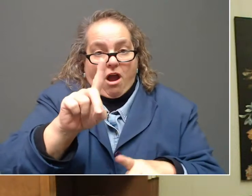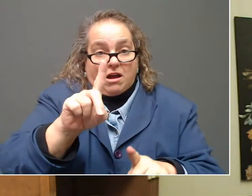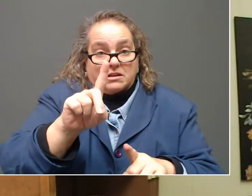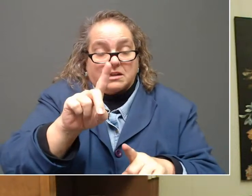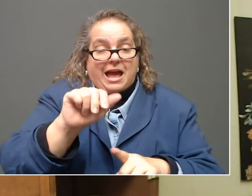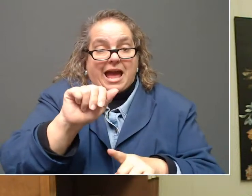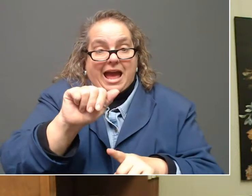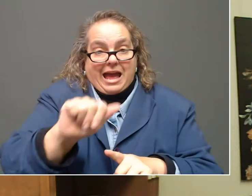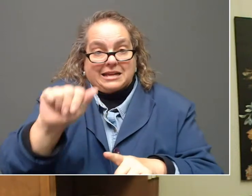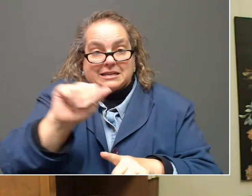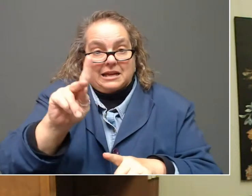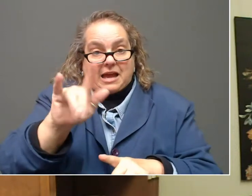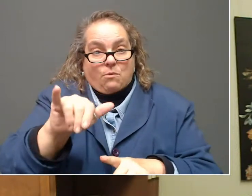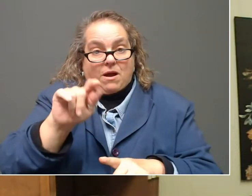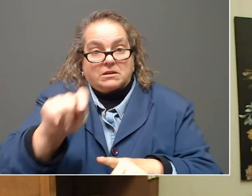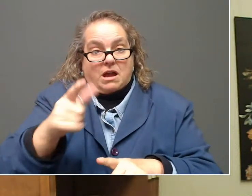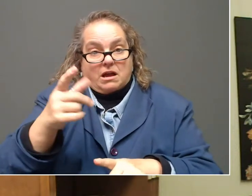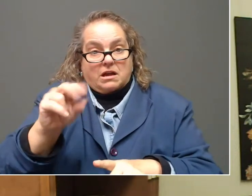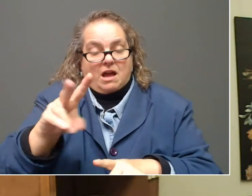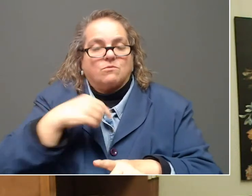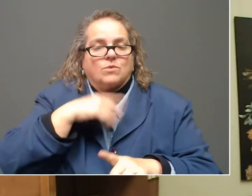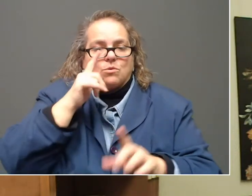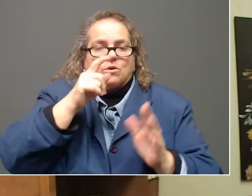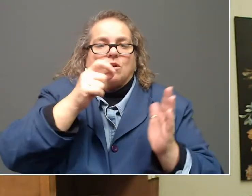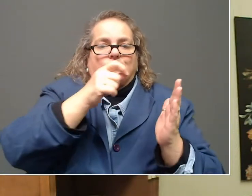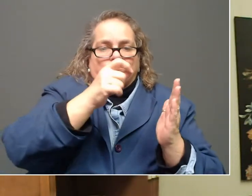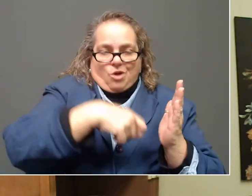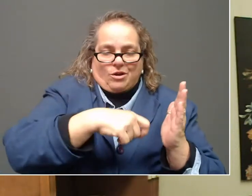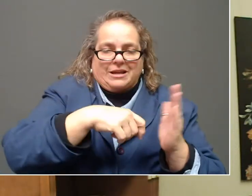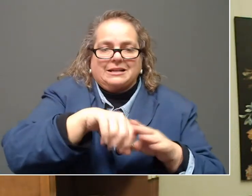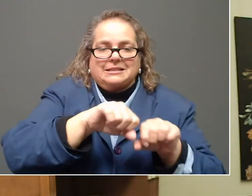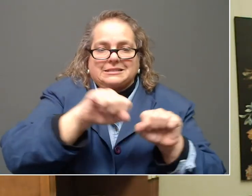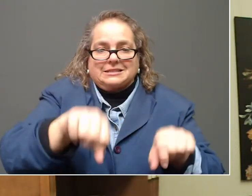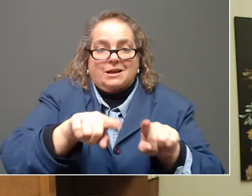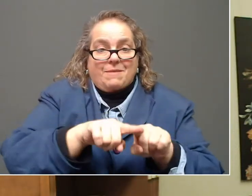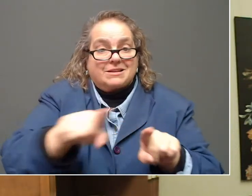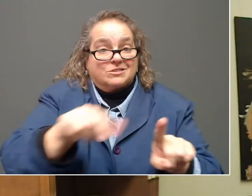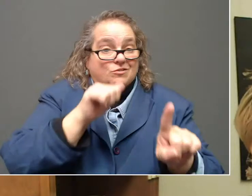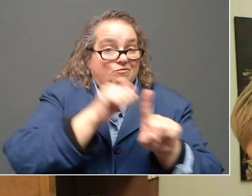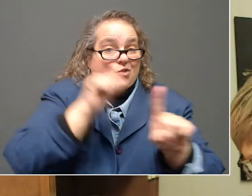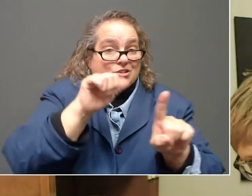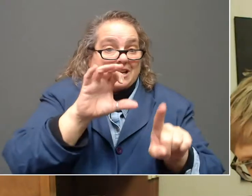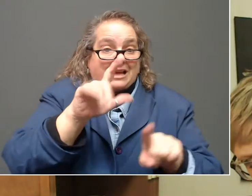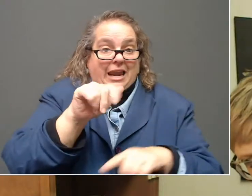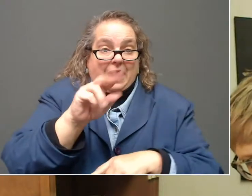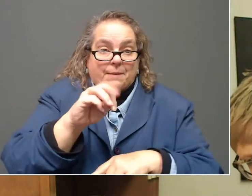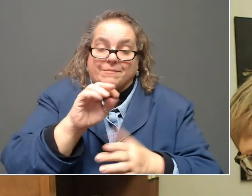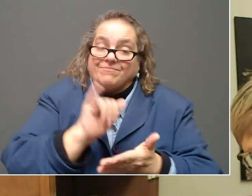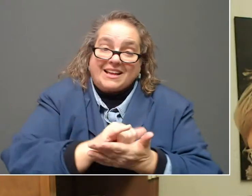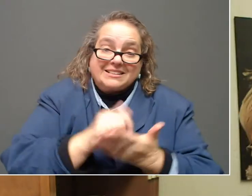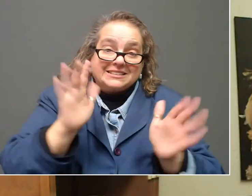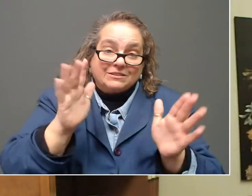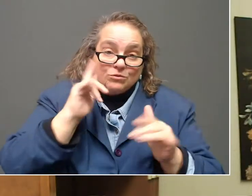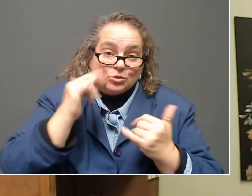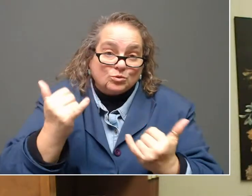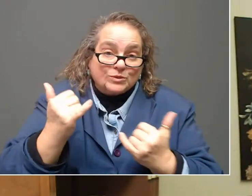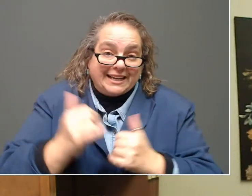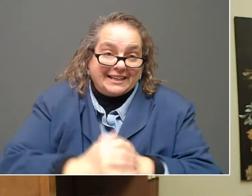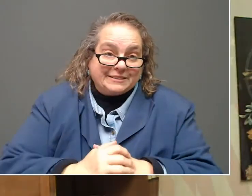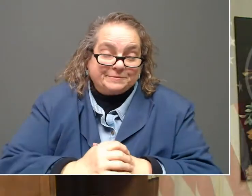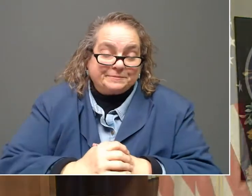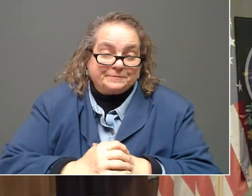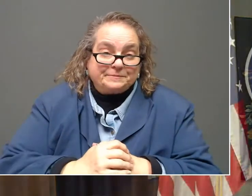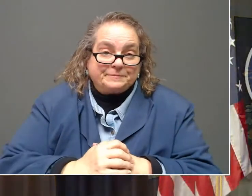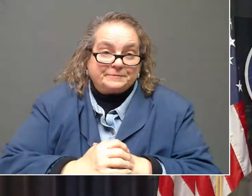pay very careful attention to the appeal deadlines in that document. You can appeal that determination of denial